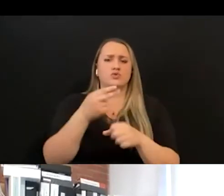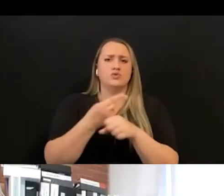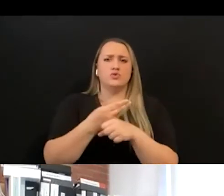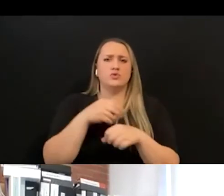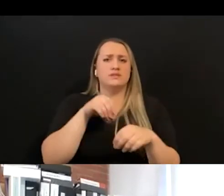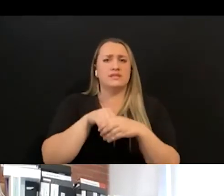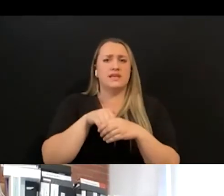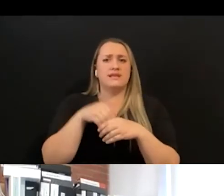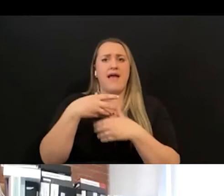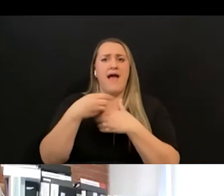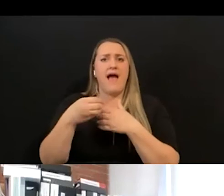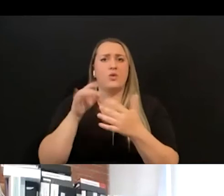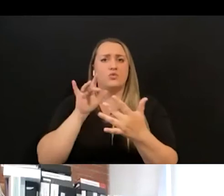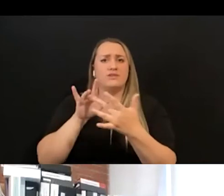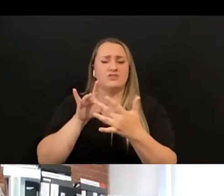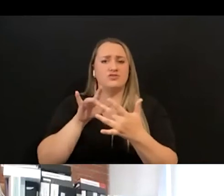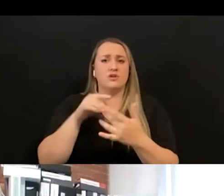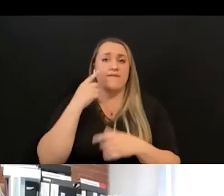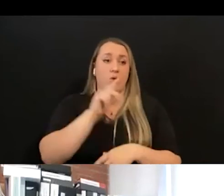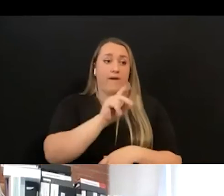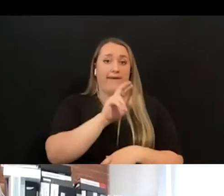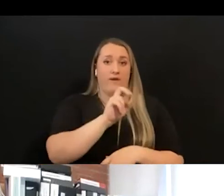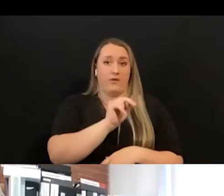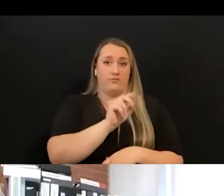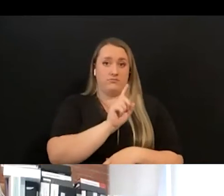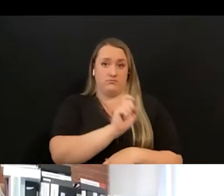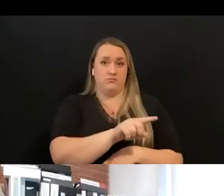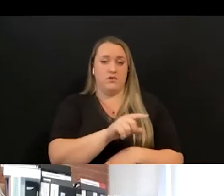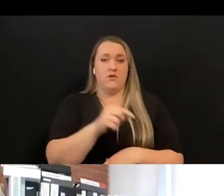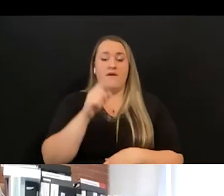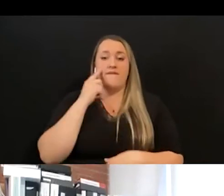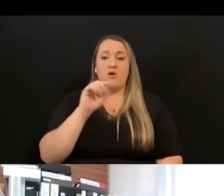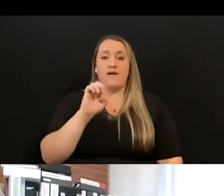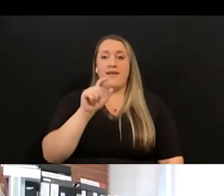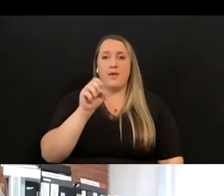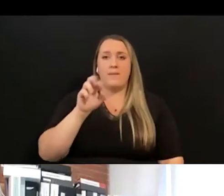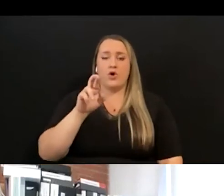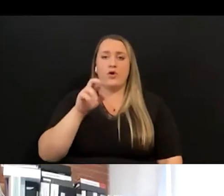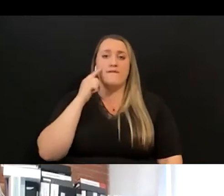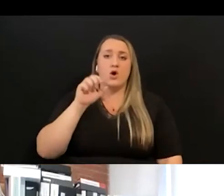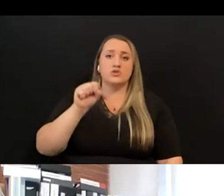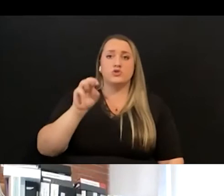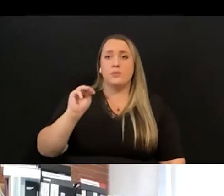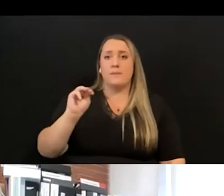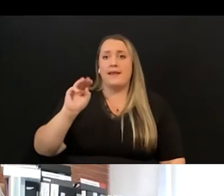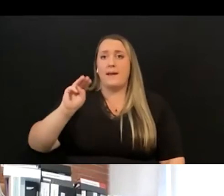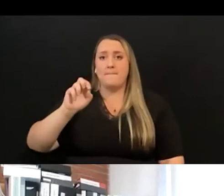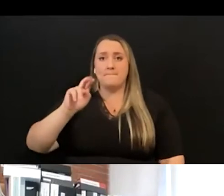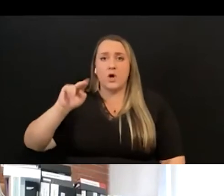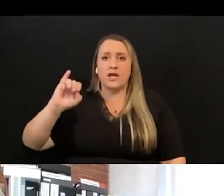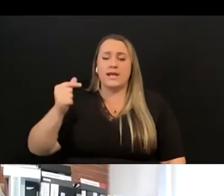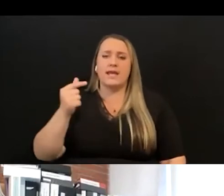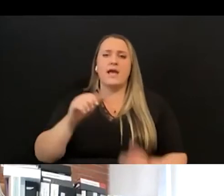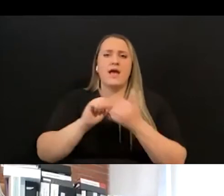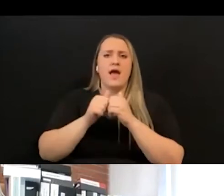outreach? And this is for Karen, and for Eimear in terms of social media marketing to augment